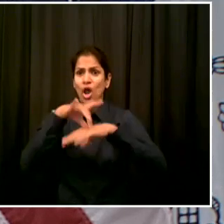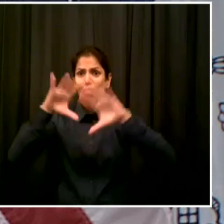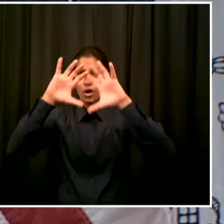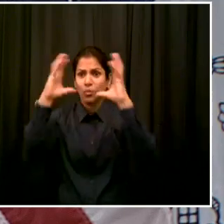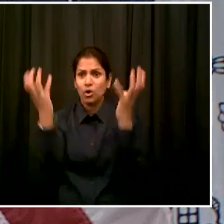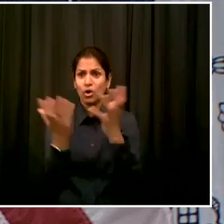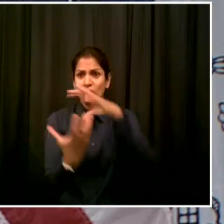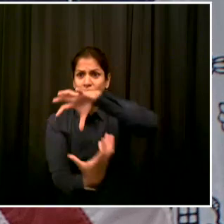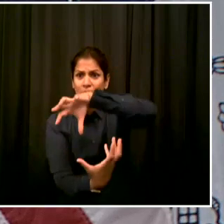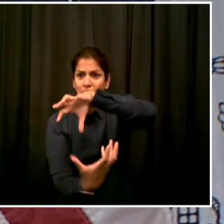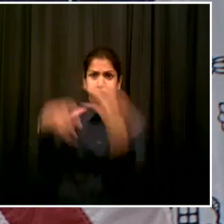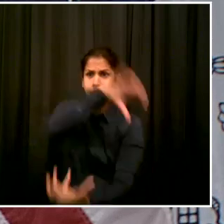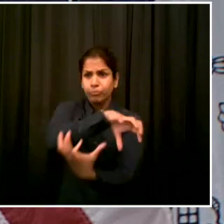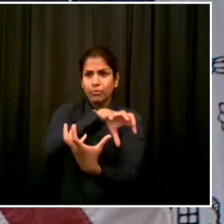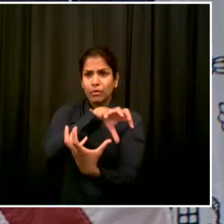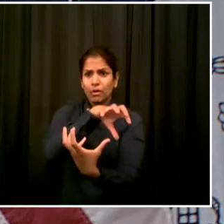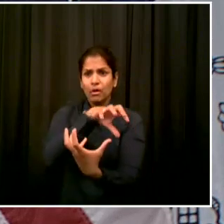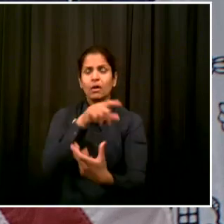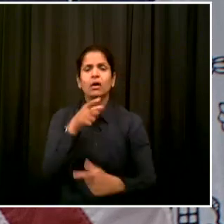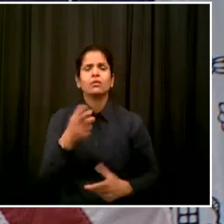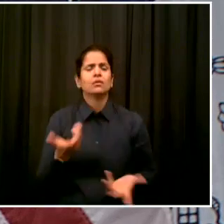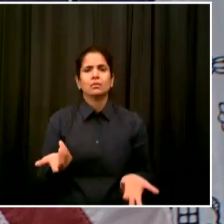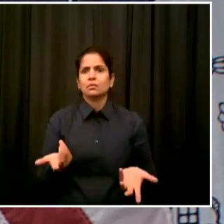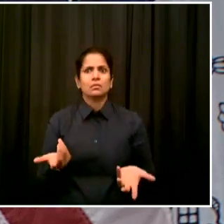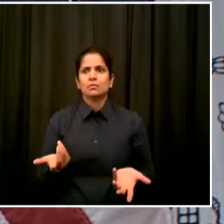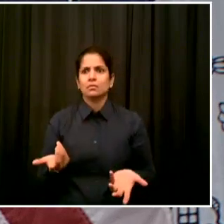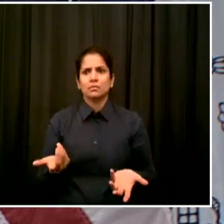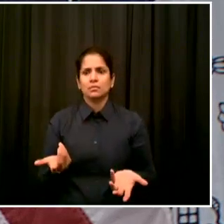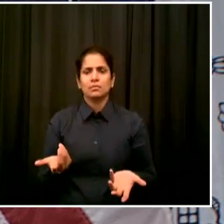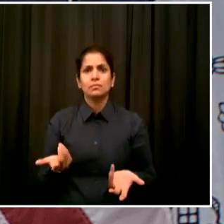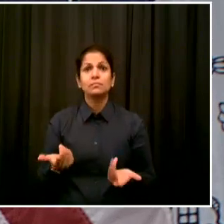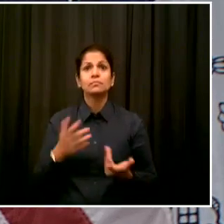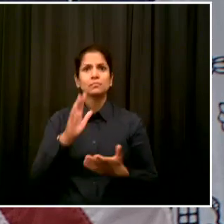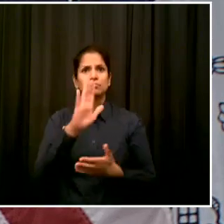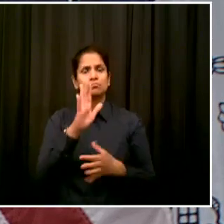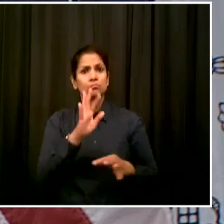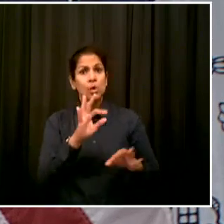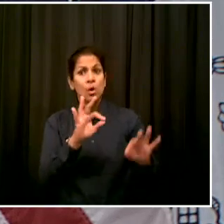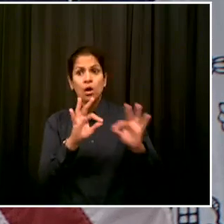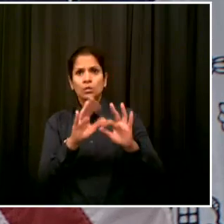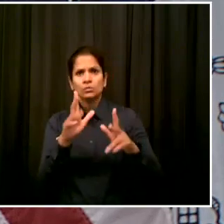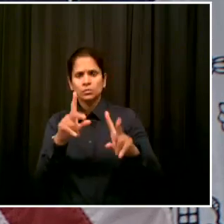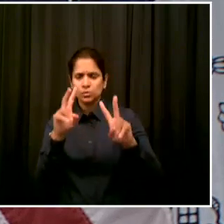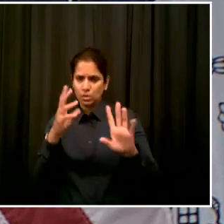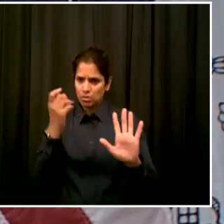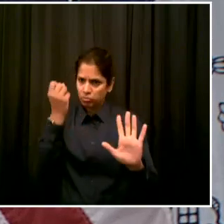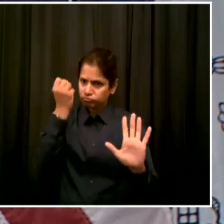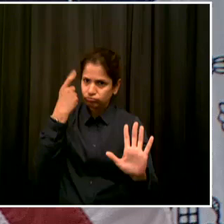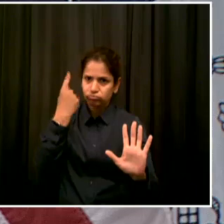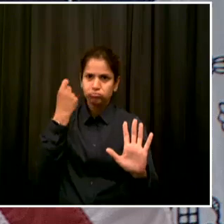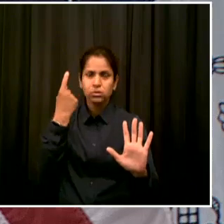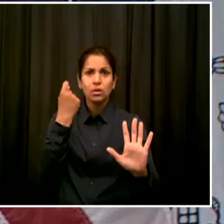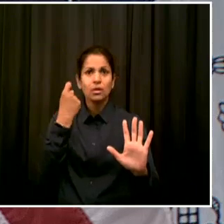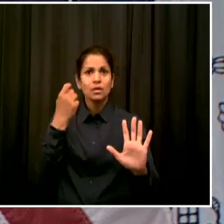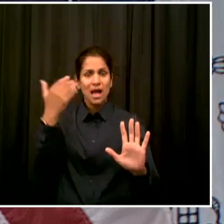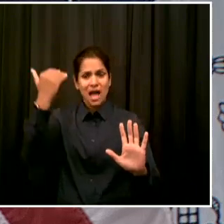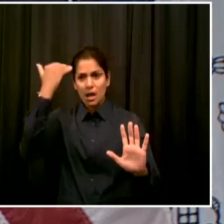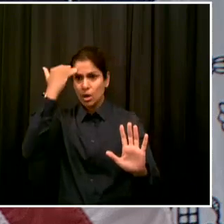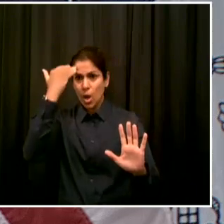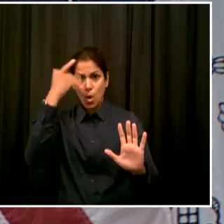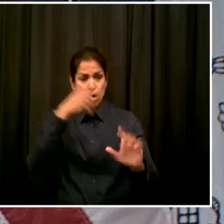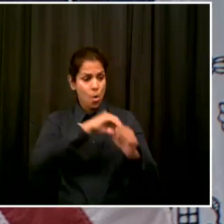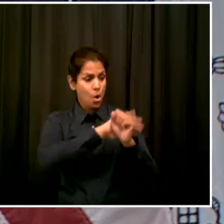happened in recent weeks, and to recognize we're going to have to fight that back systematically with a lot of community engagement